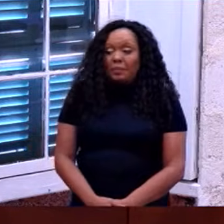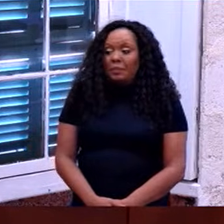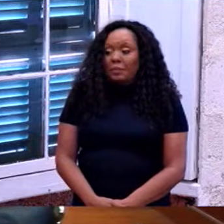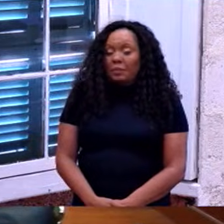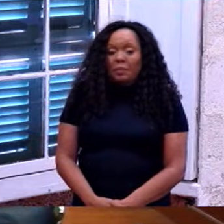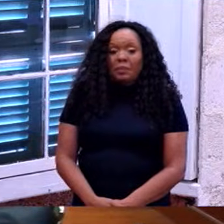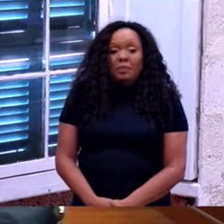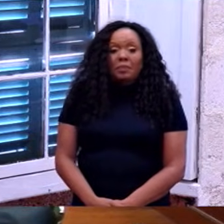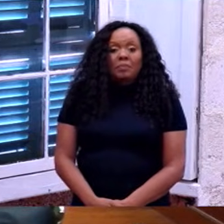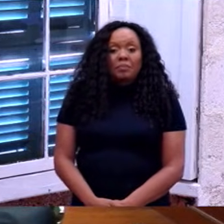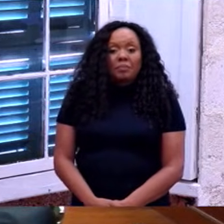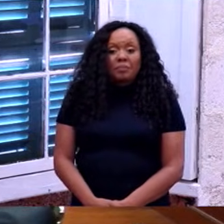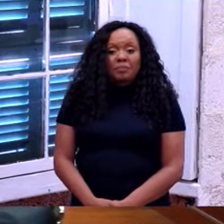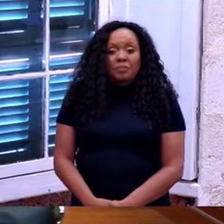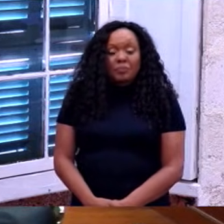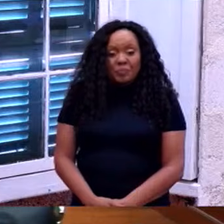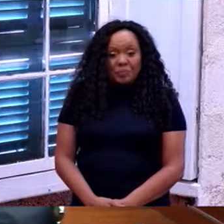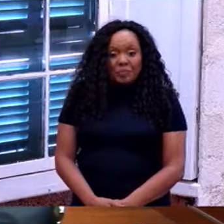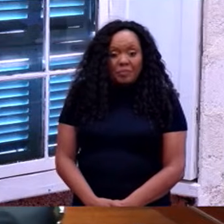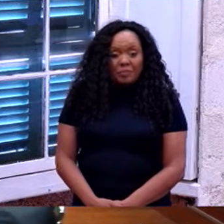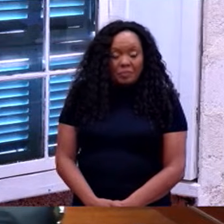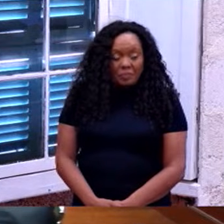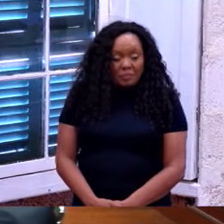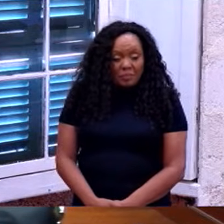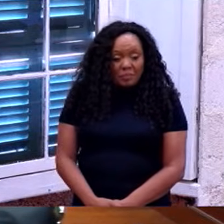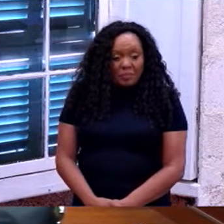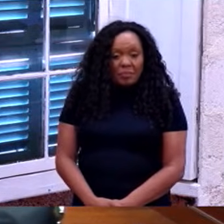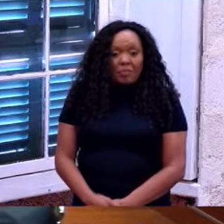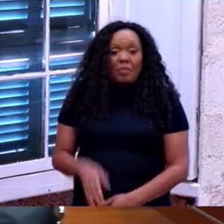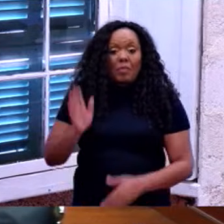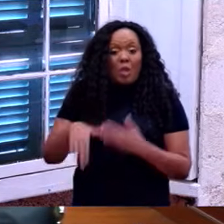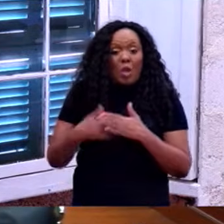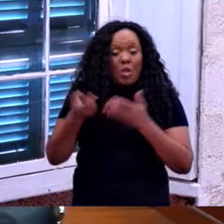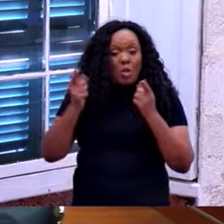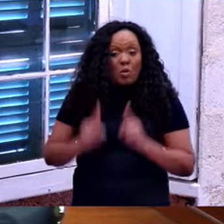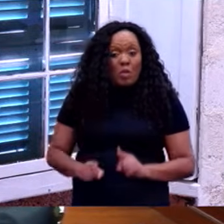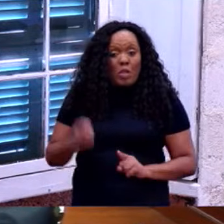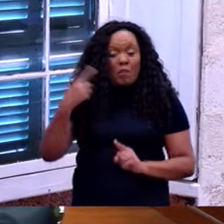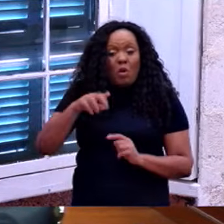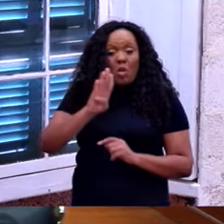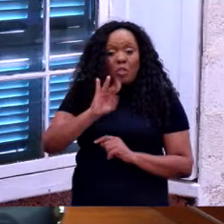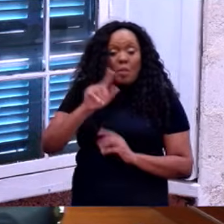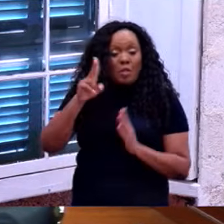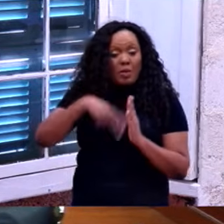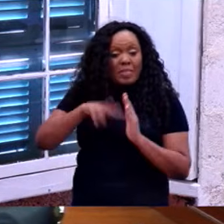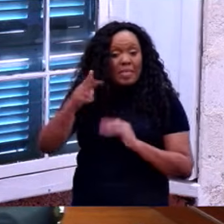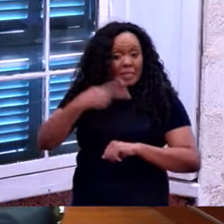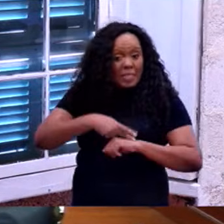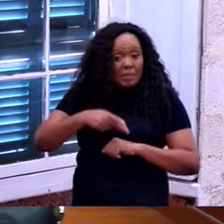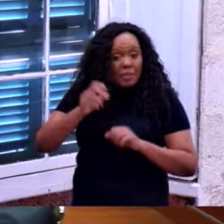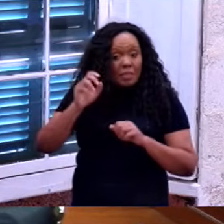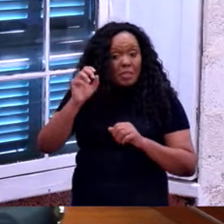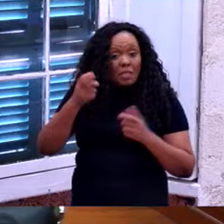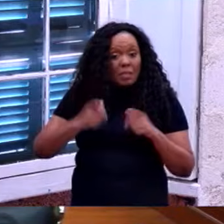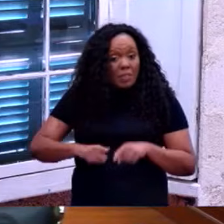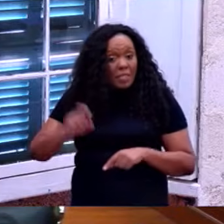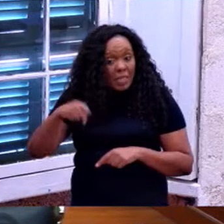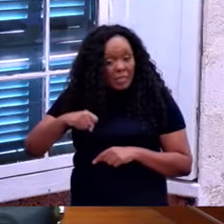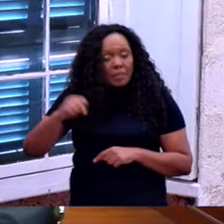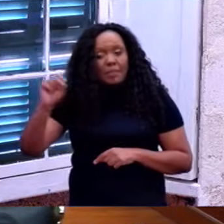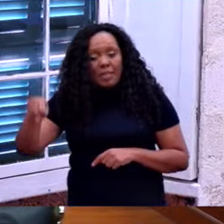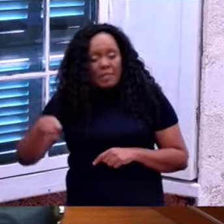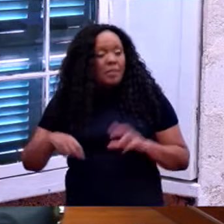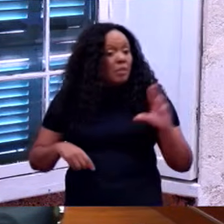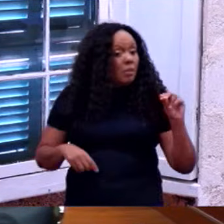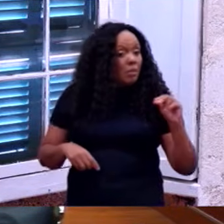The question is that this bill be read a second time. Will those honorable senators in favor please say aye? Those against please say no. The things the ayes